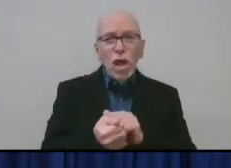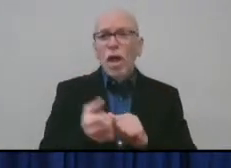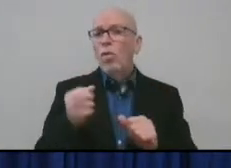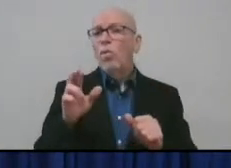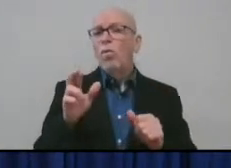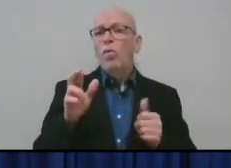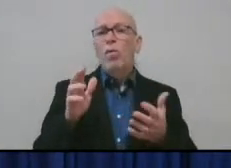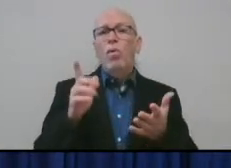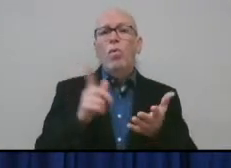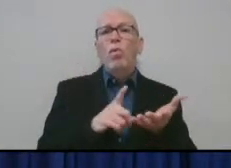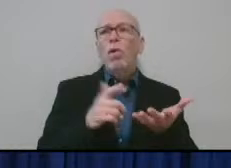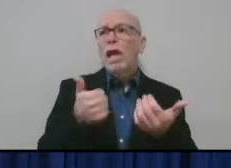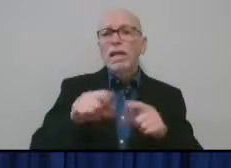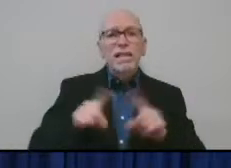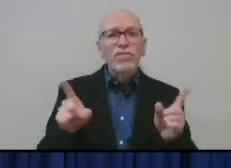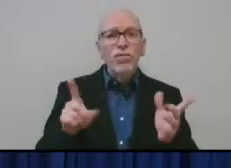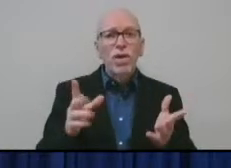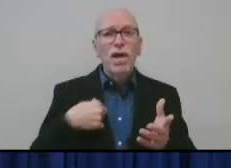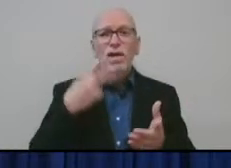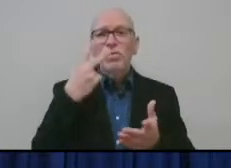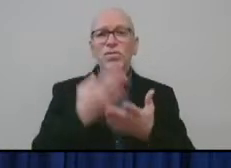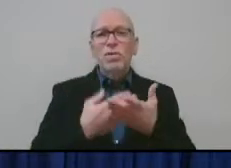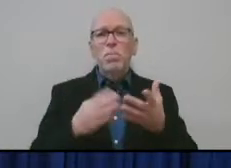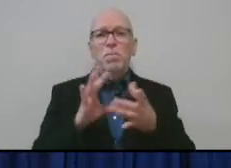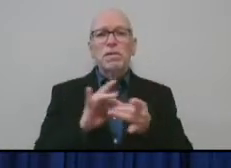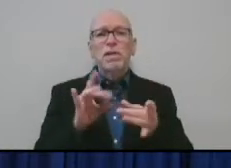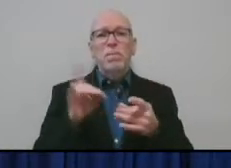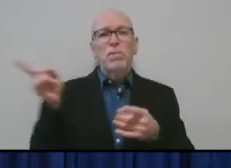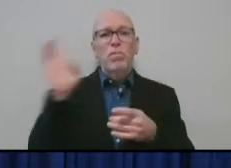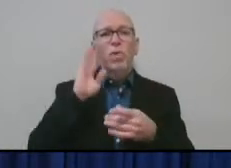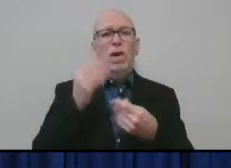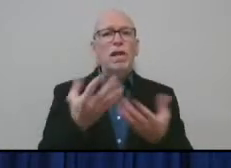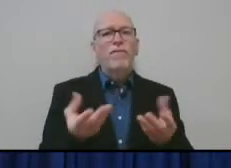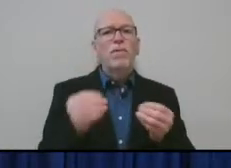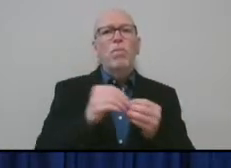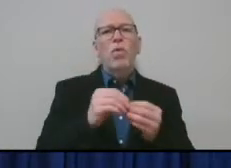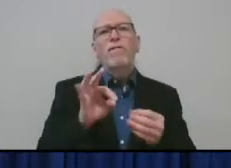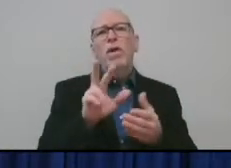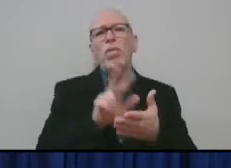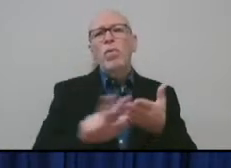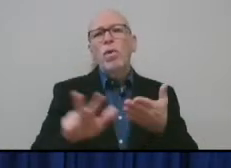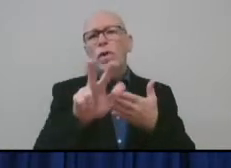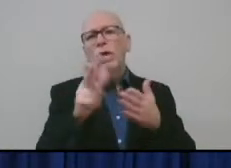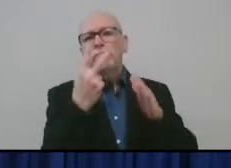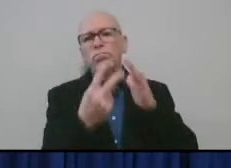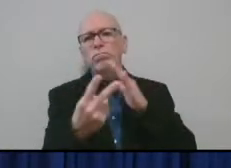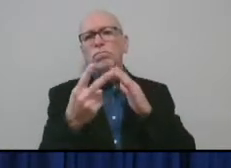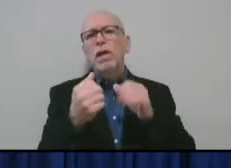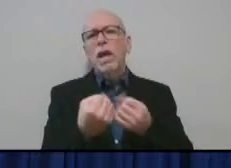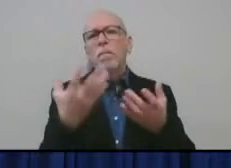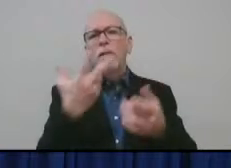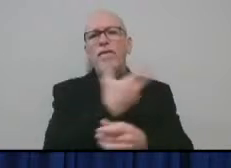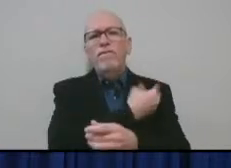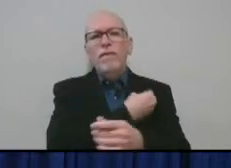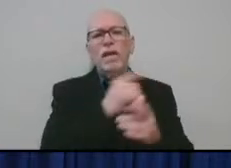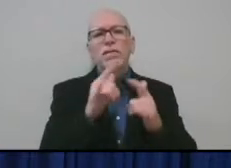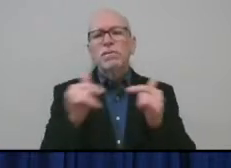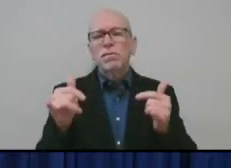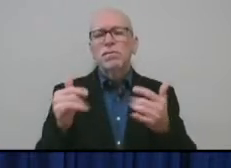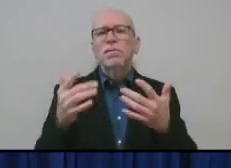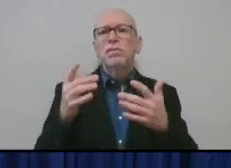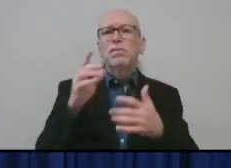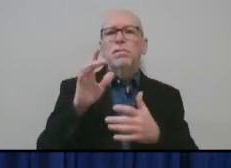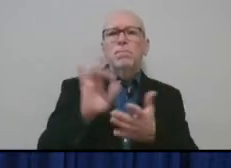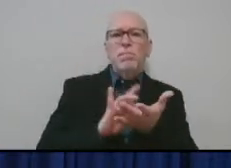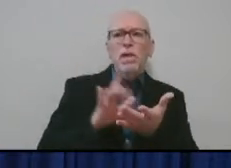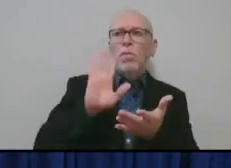things different? I saw some statements that they're going to give you more of a 3-week forecast of where vaccinations or where doses